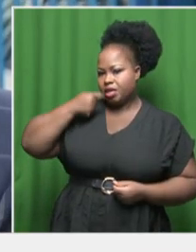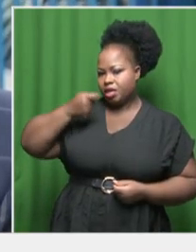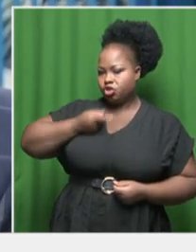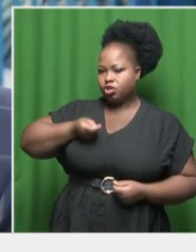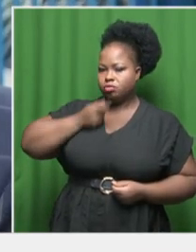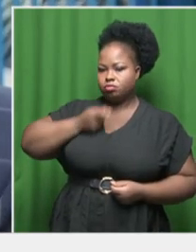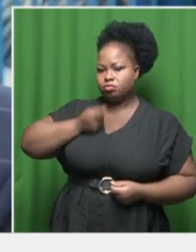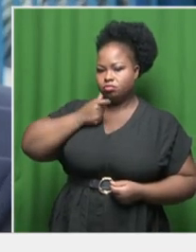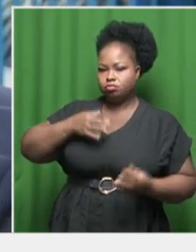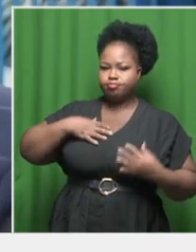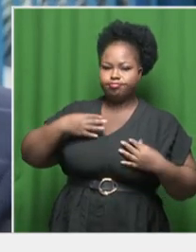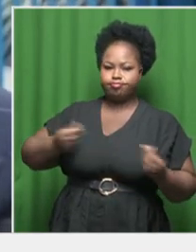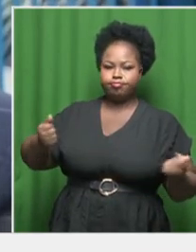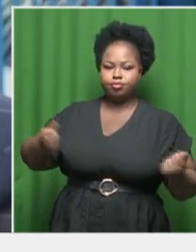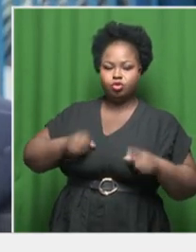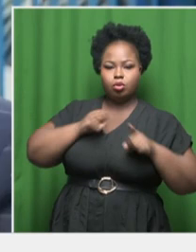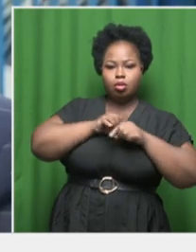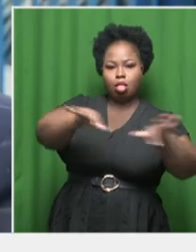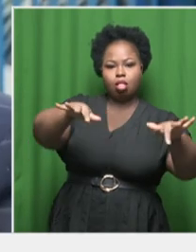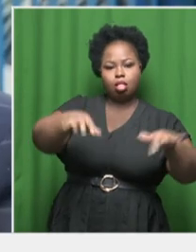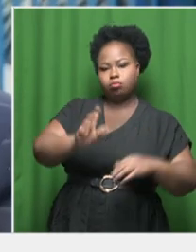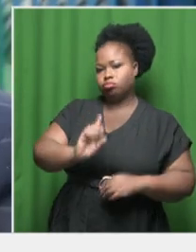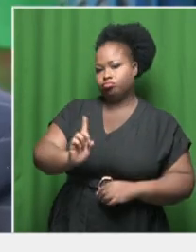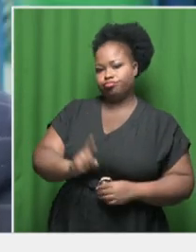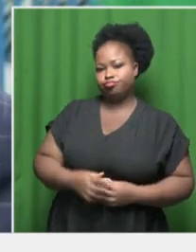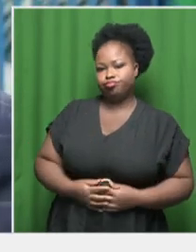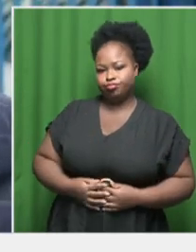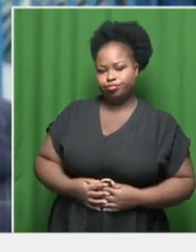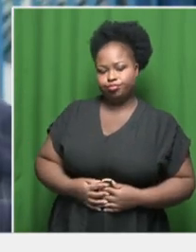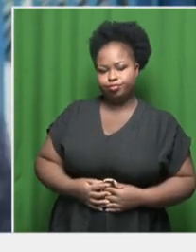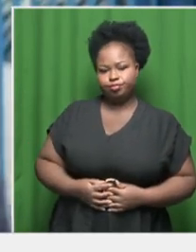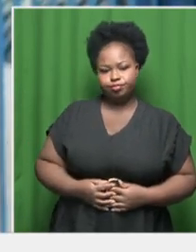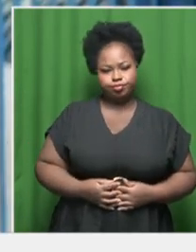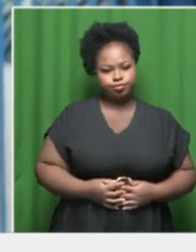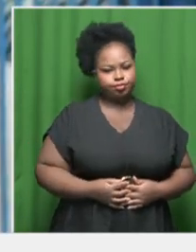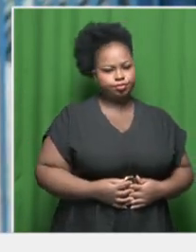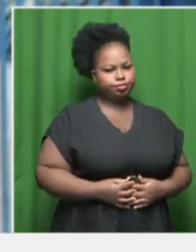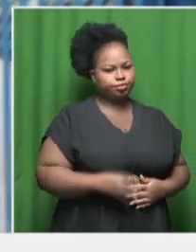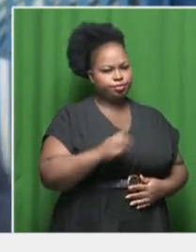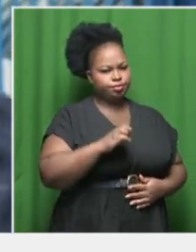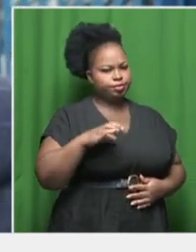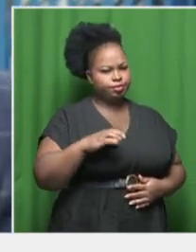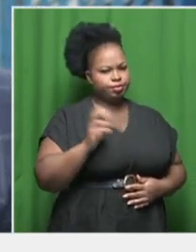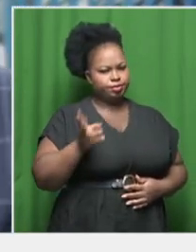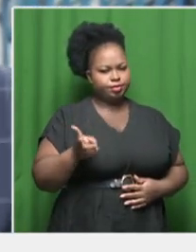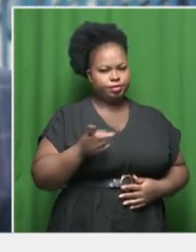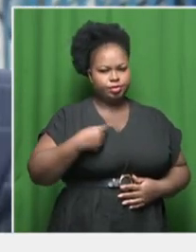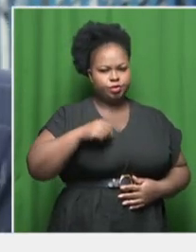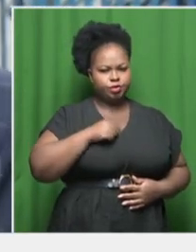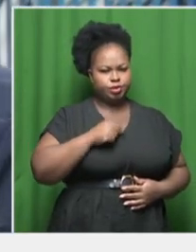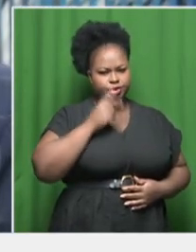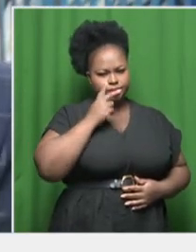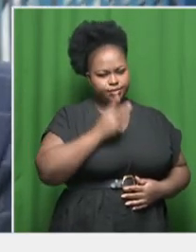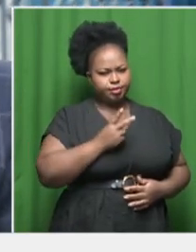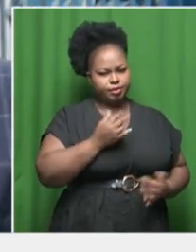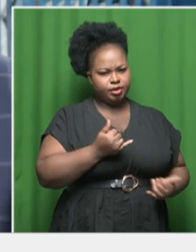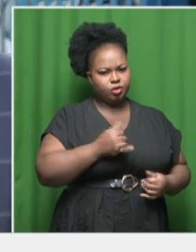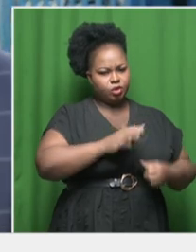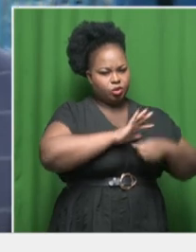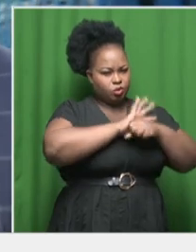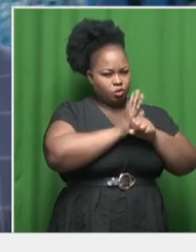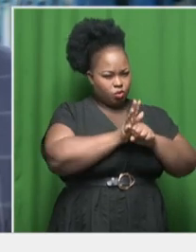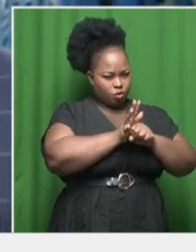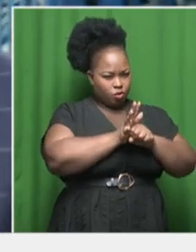treatment so that they cannot infect all the other learners in the schools. Of course, MEC, we're also looking at, with the